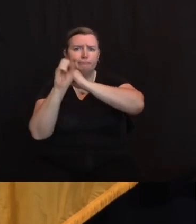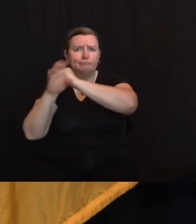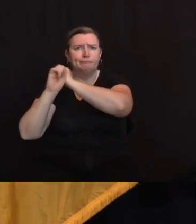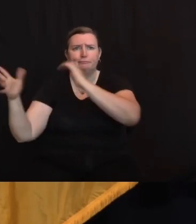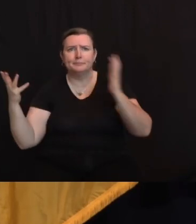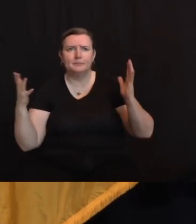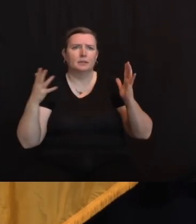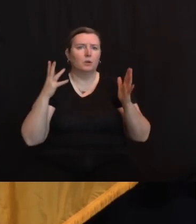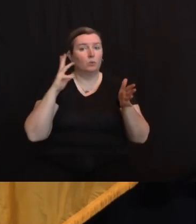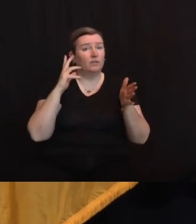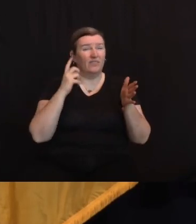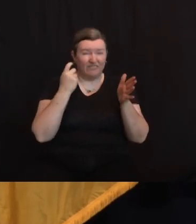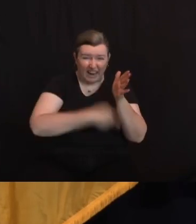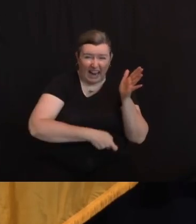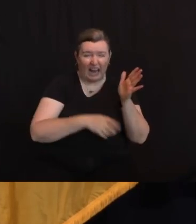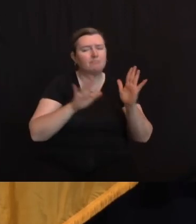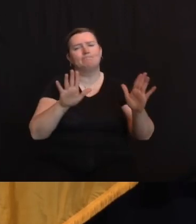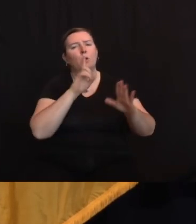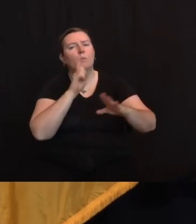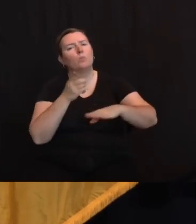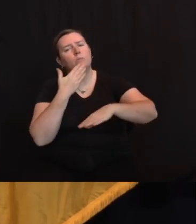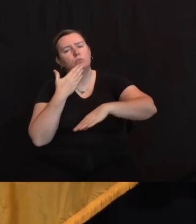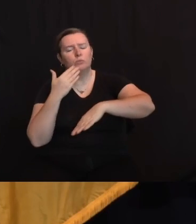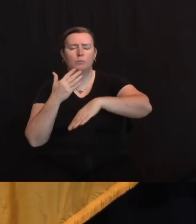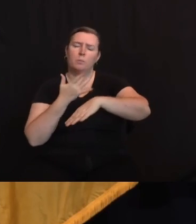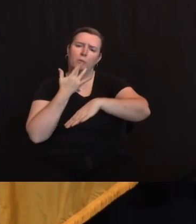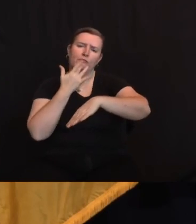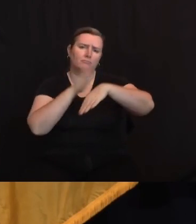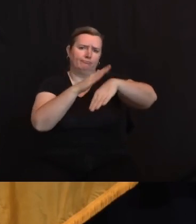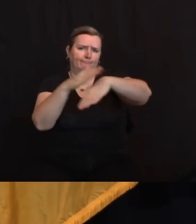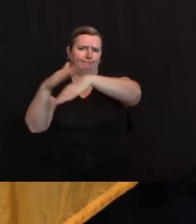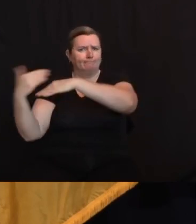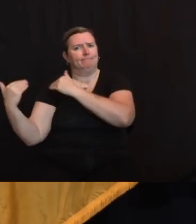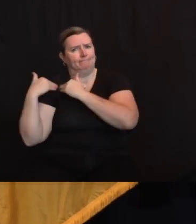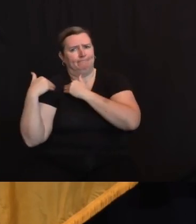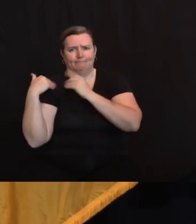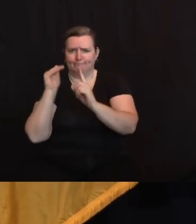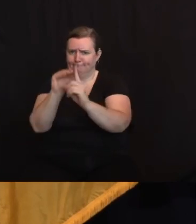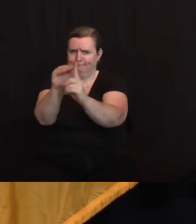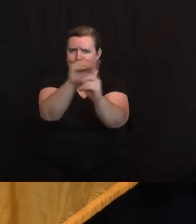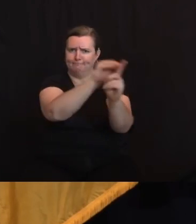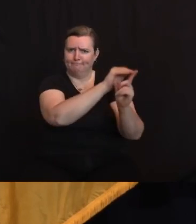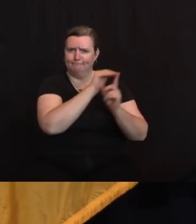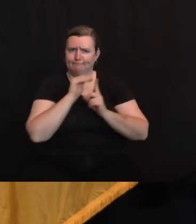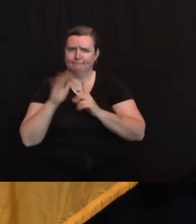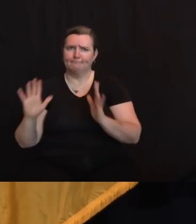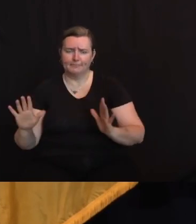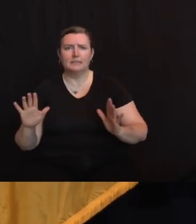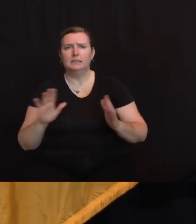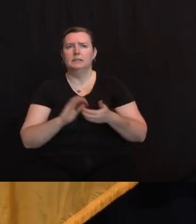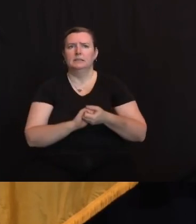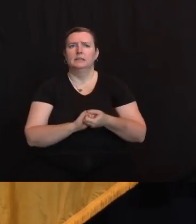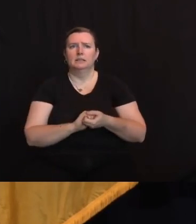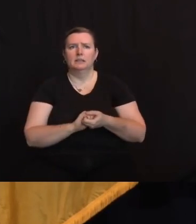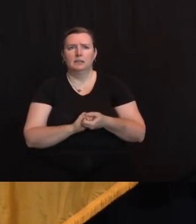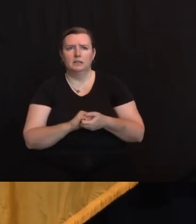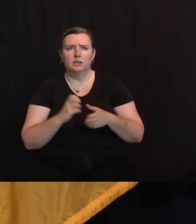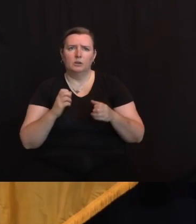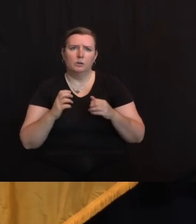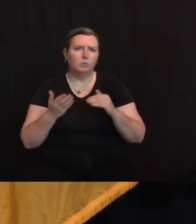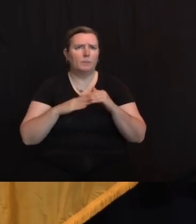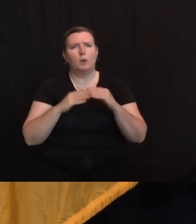people's personal responsibility to do the right thing. We are happily building up our contact tracing community core,